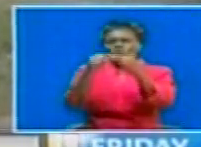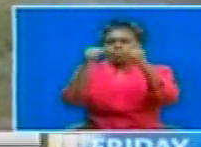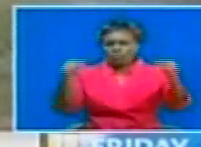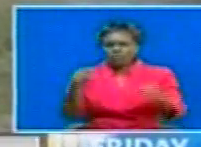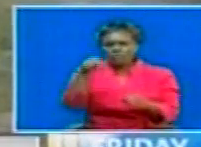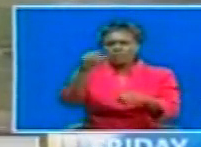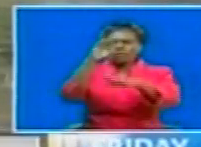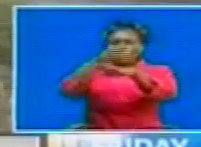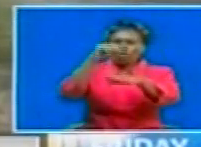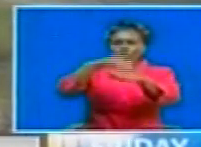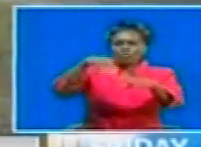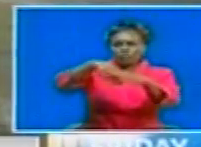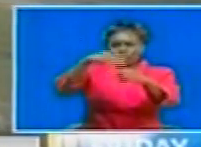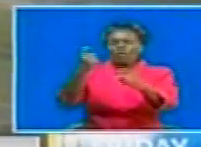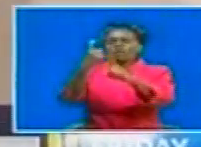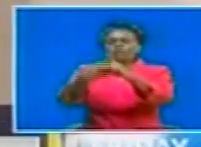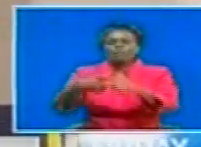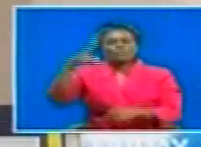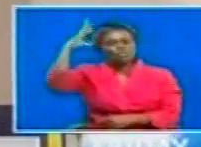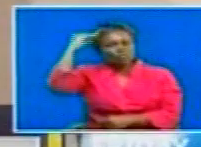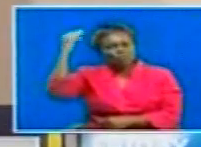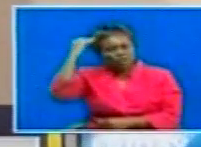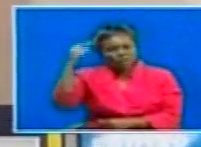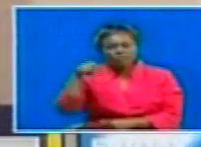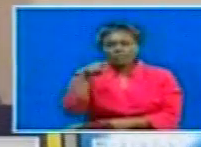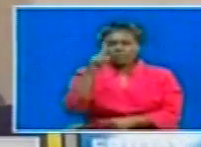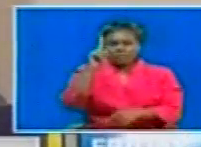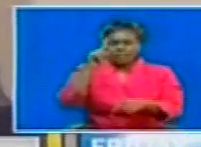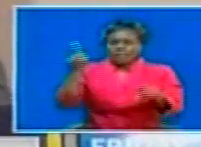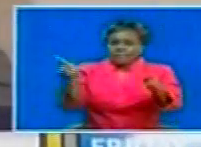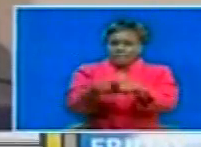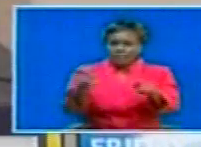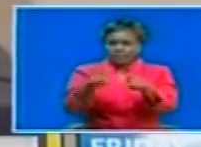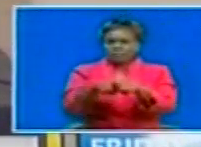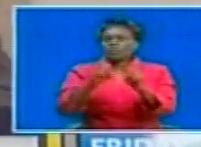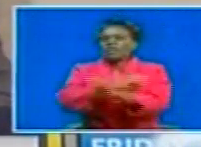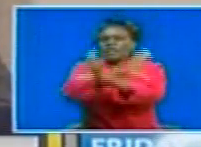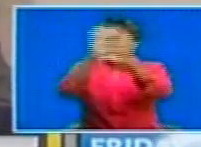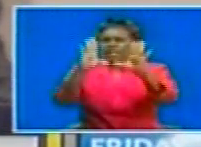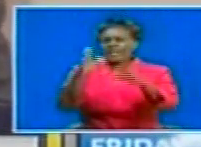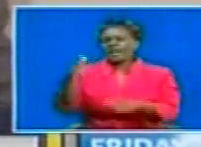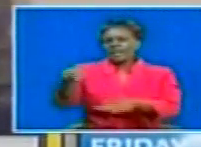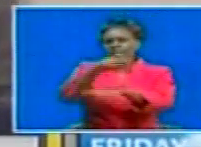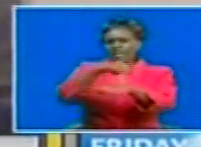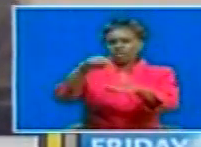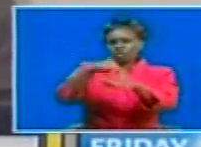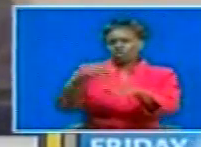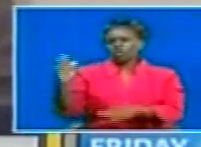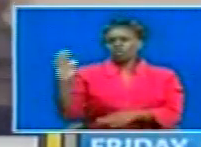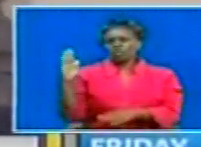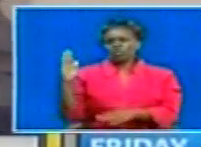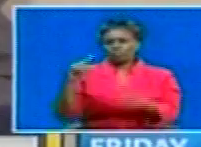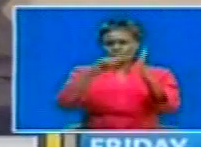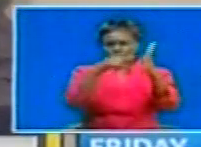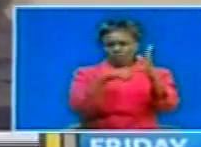that has called for the withdrawal of Kenyan troops from Somalia. You will have observed that even on clear national security issues, such